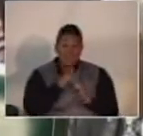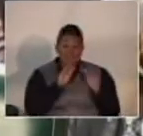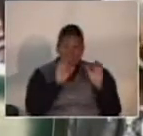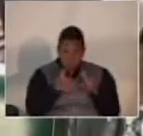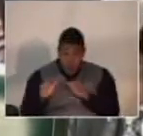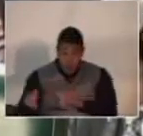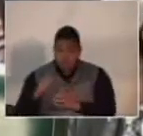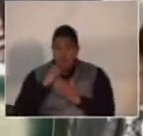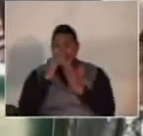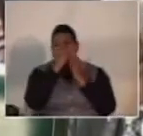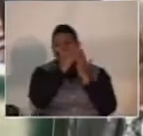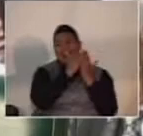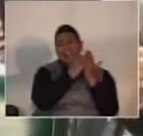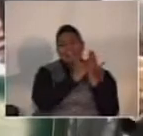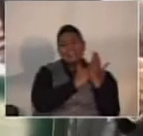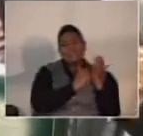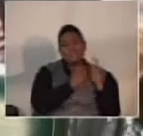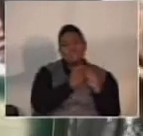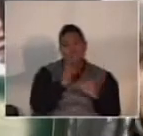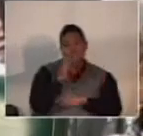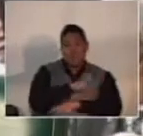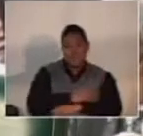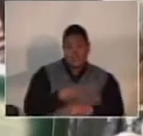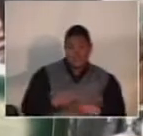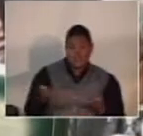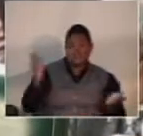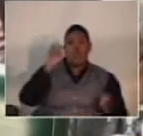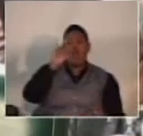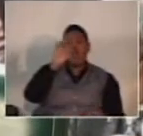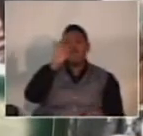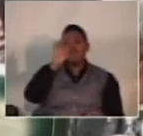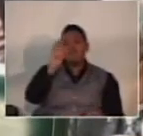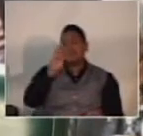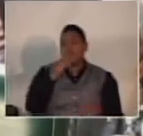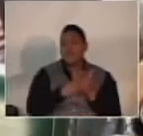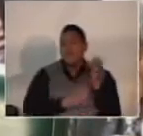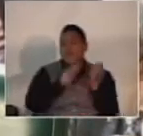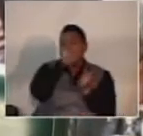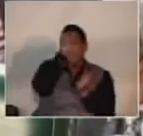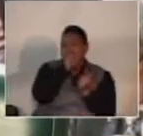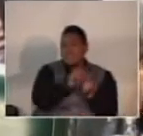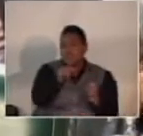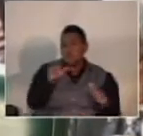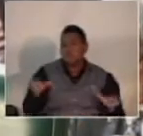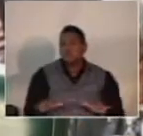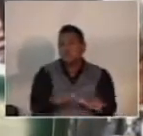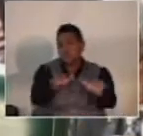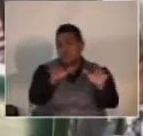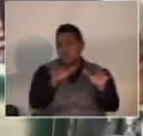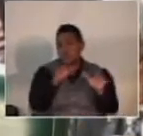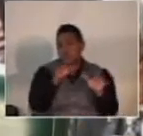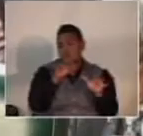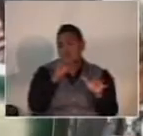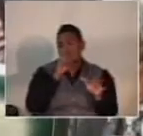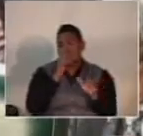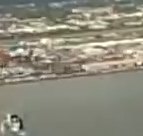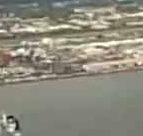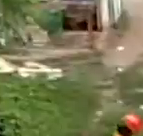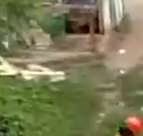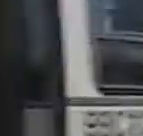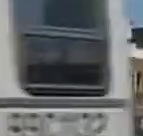to list from the day you issued the RFP, what exactly did you do, what has taken you this